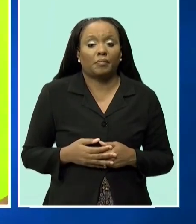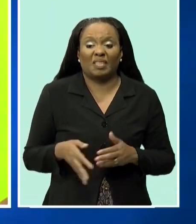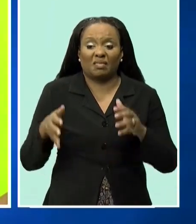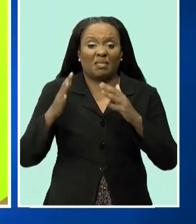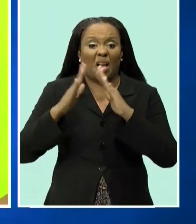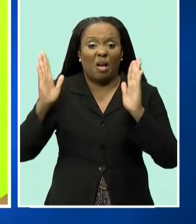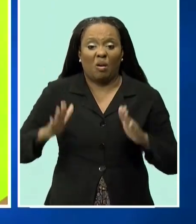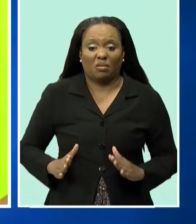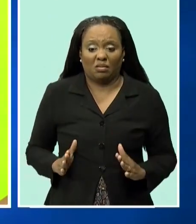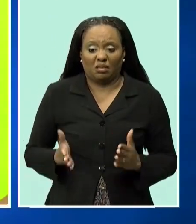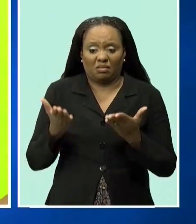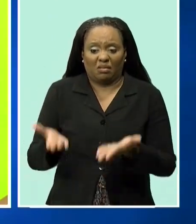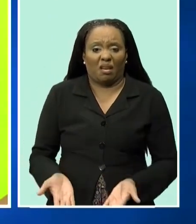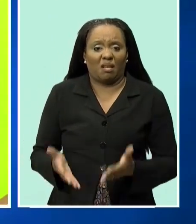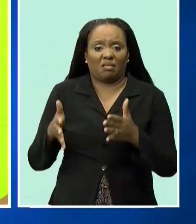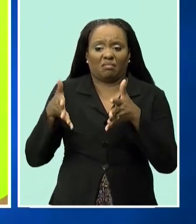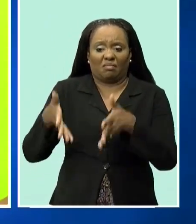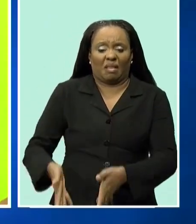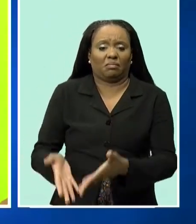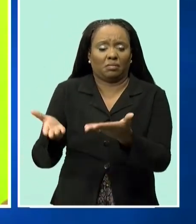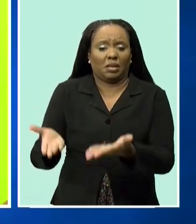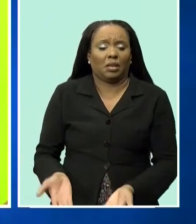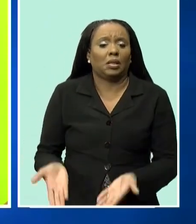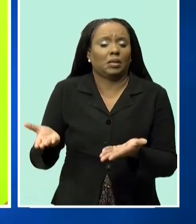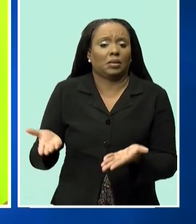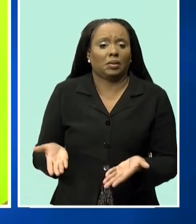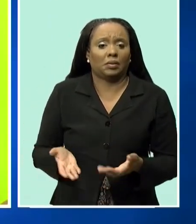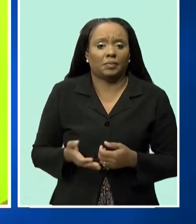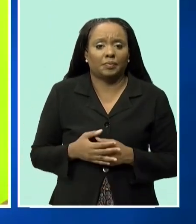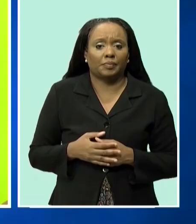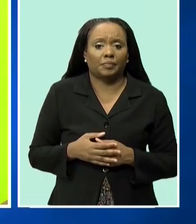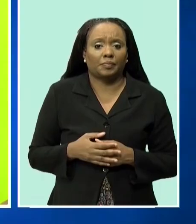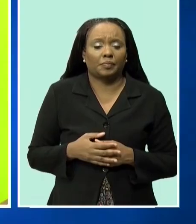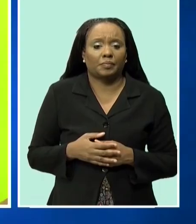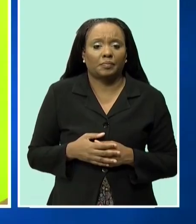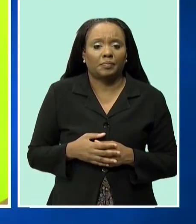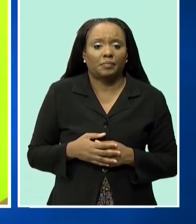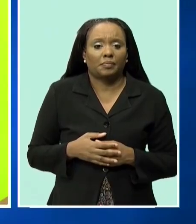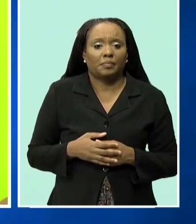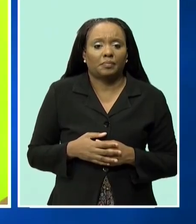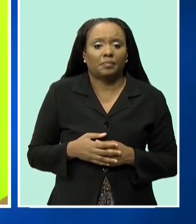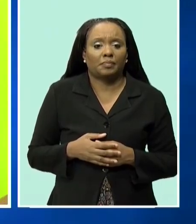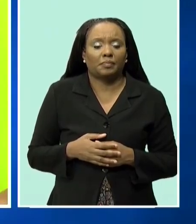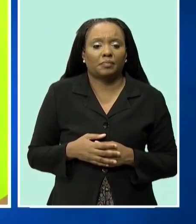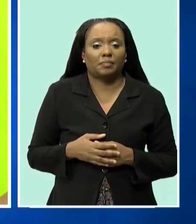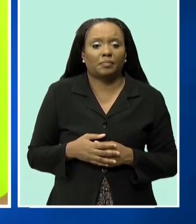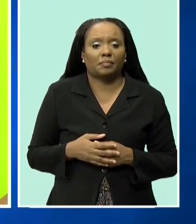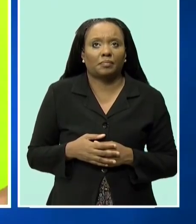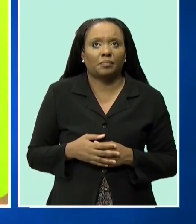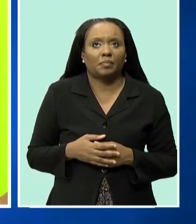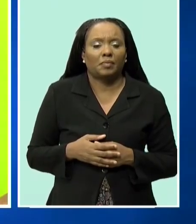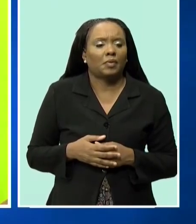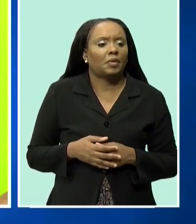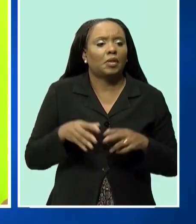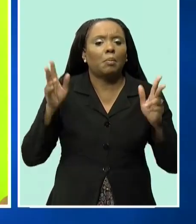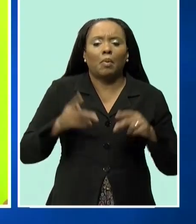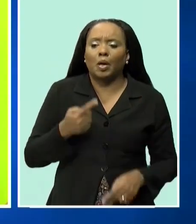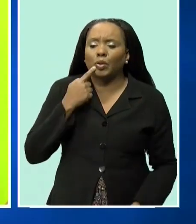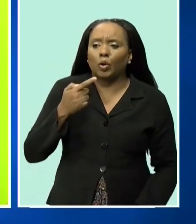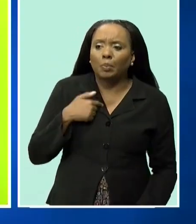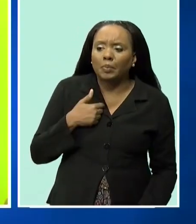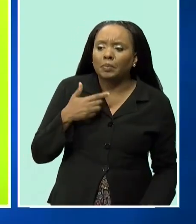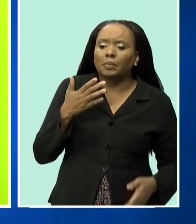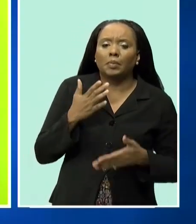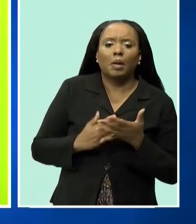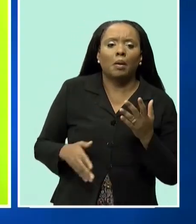abandoned, right? And I was told that there were, guys that usually do drugs and stuff, they would come and be